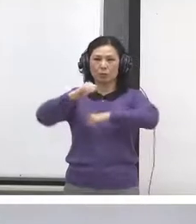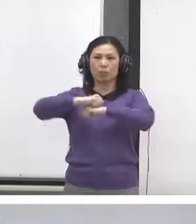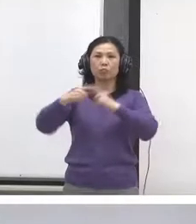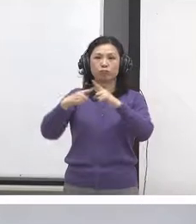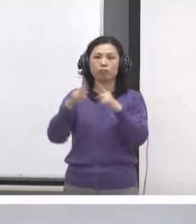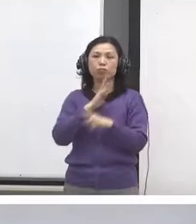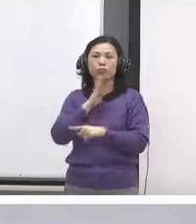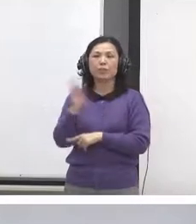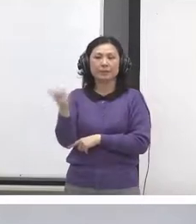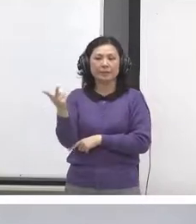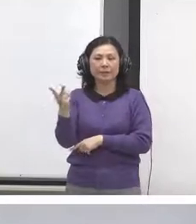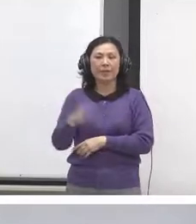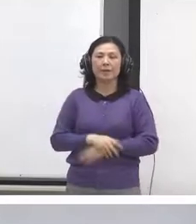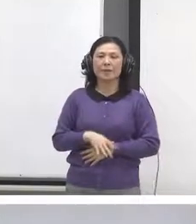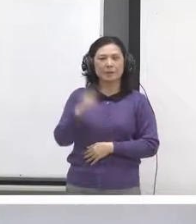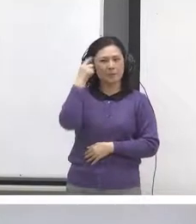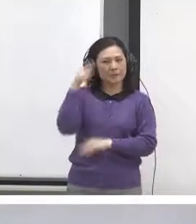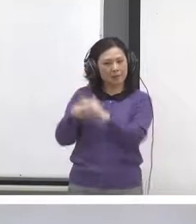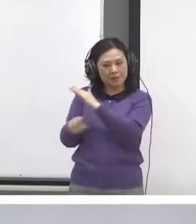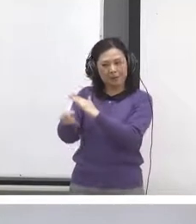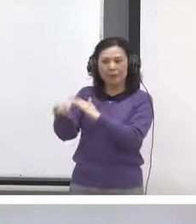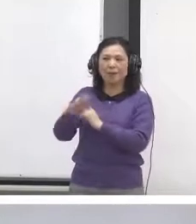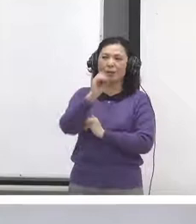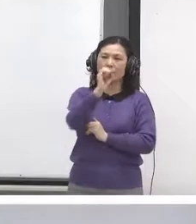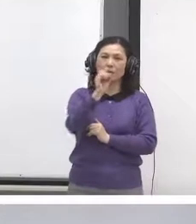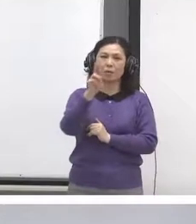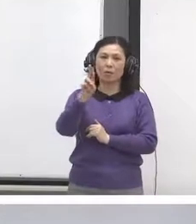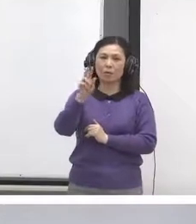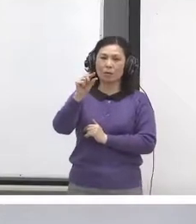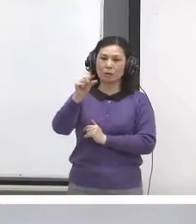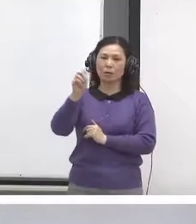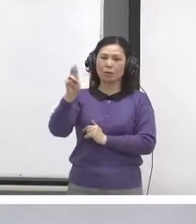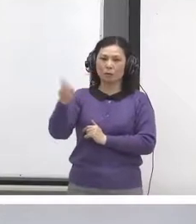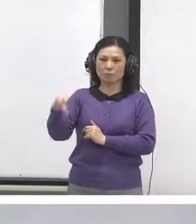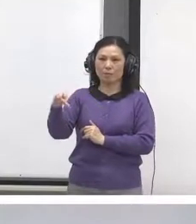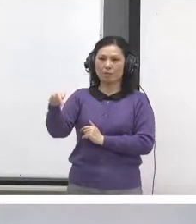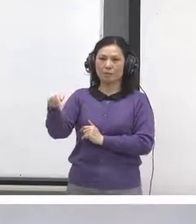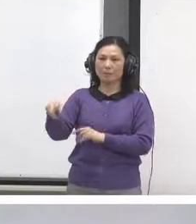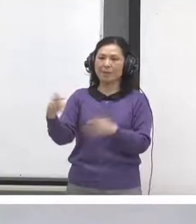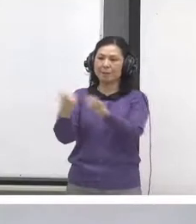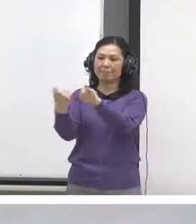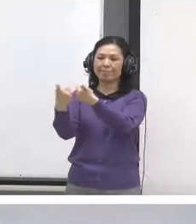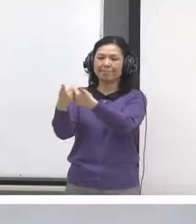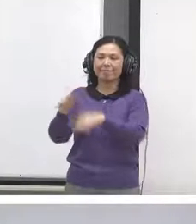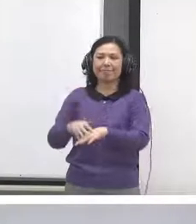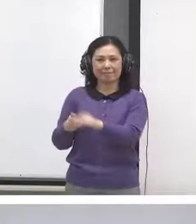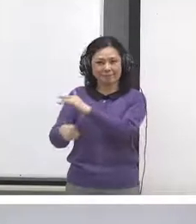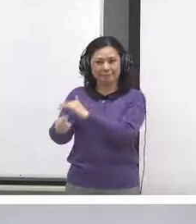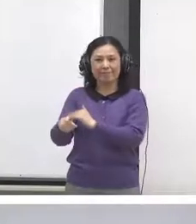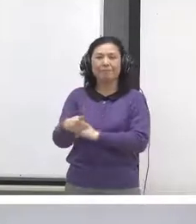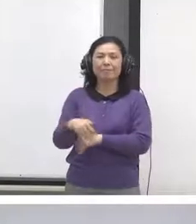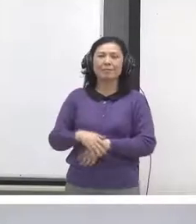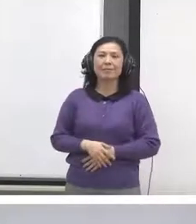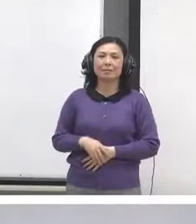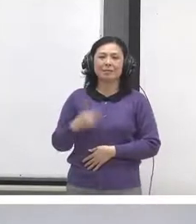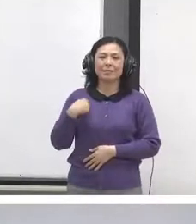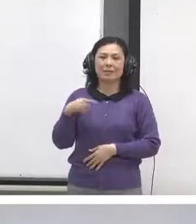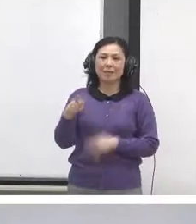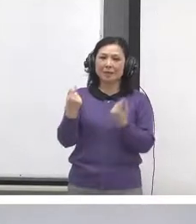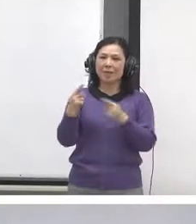OGP local meeting together, and we met Oh Hyung.And the